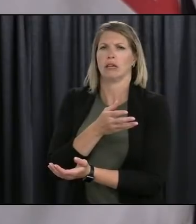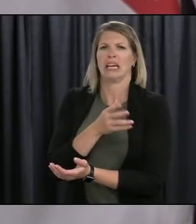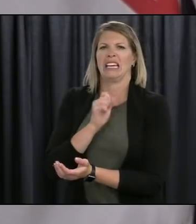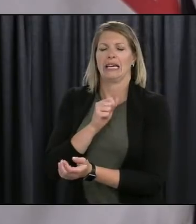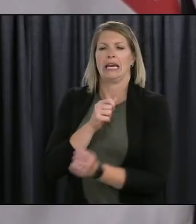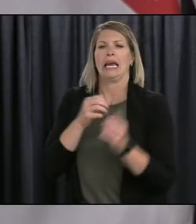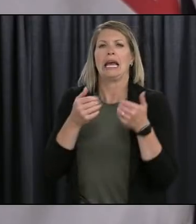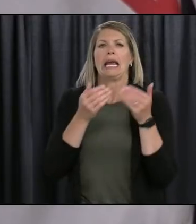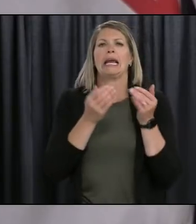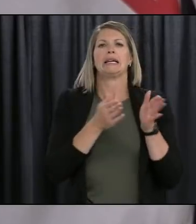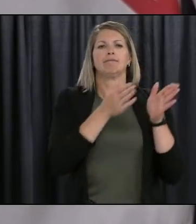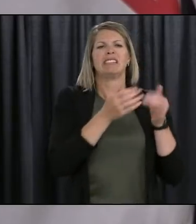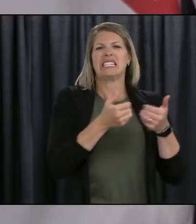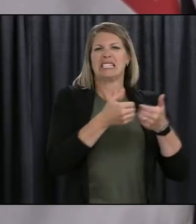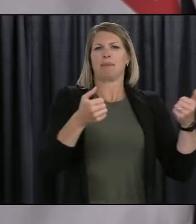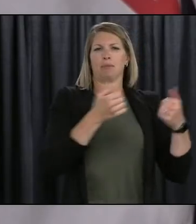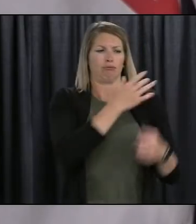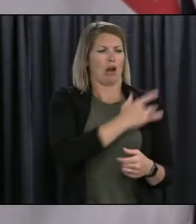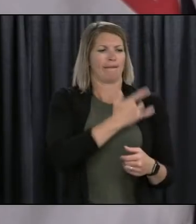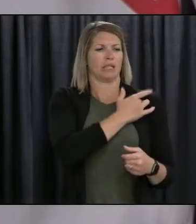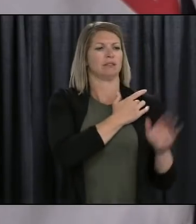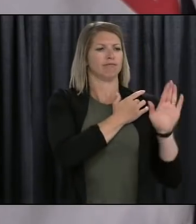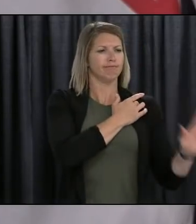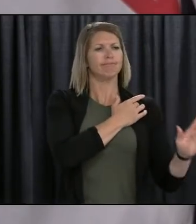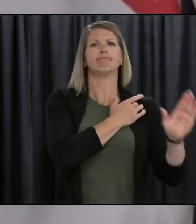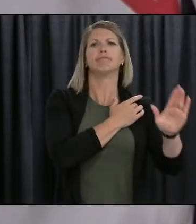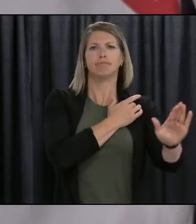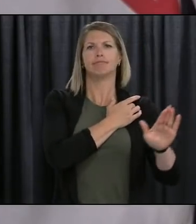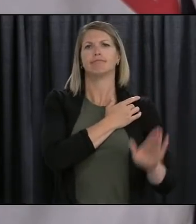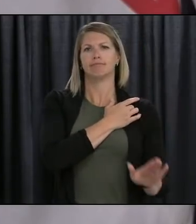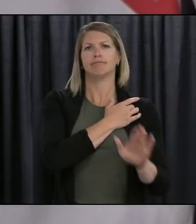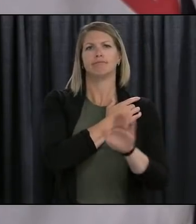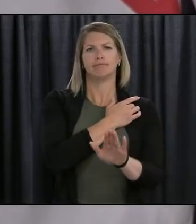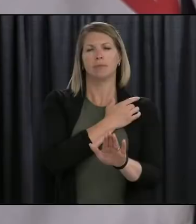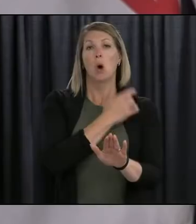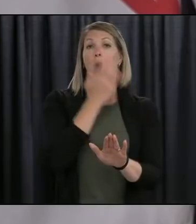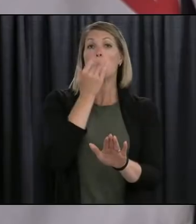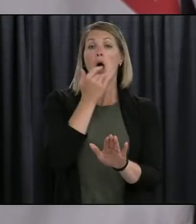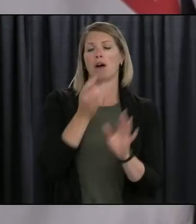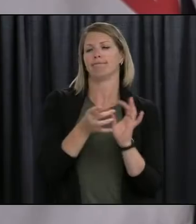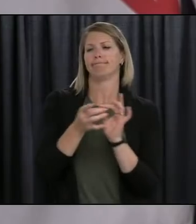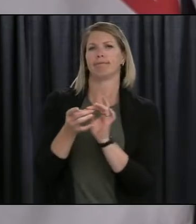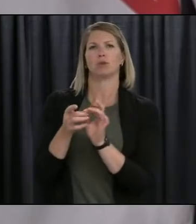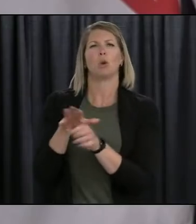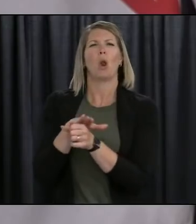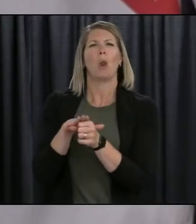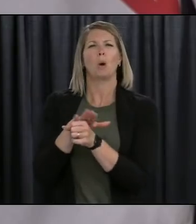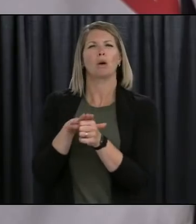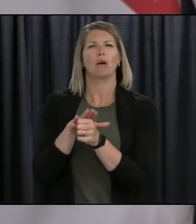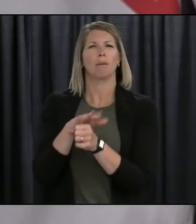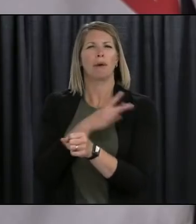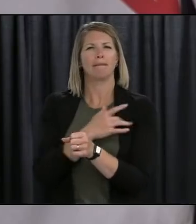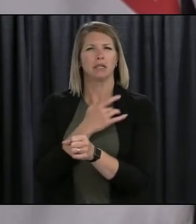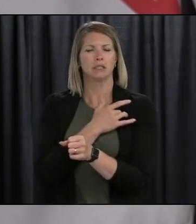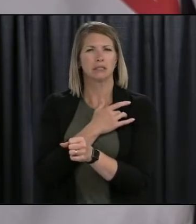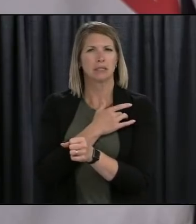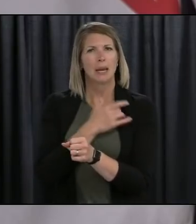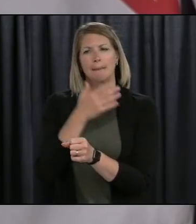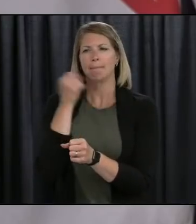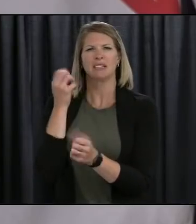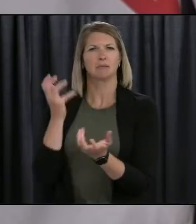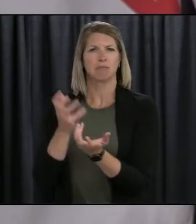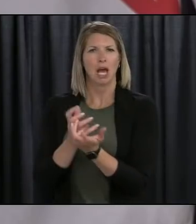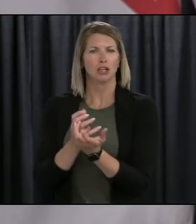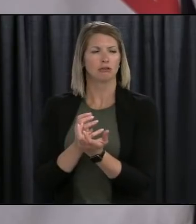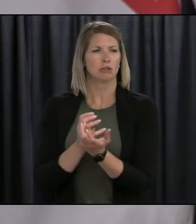been developed within each province, in each province's local context. And so there hasn't been discussion in